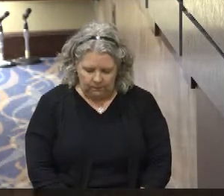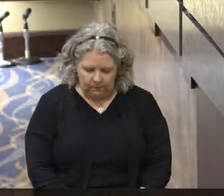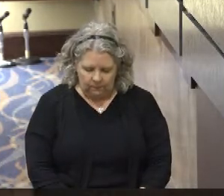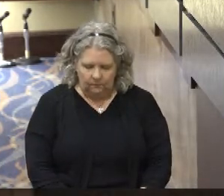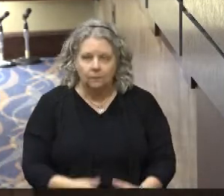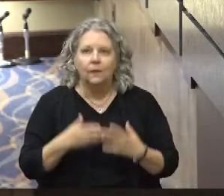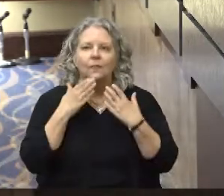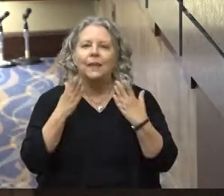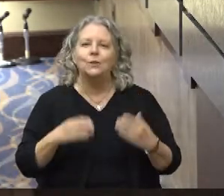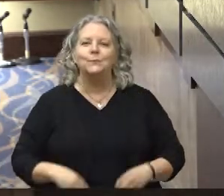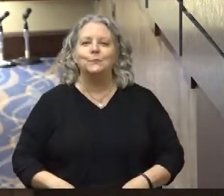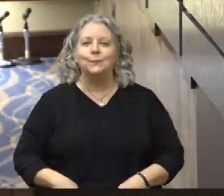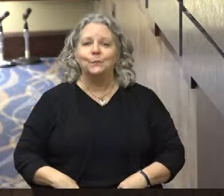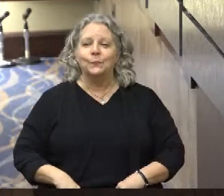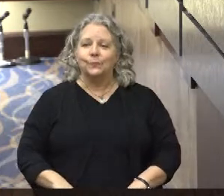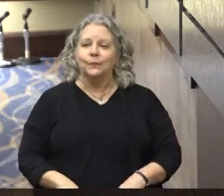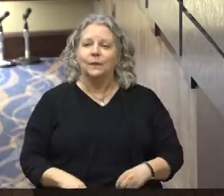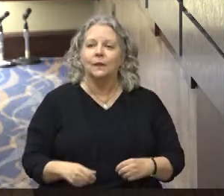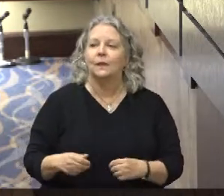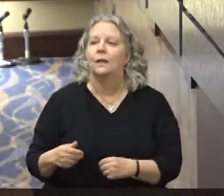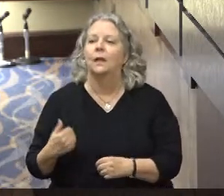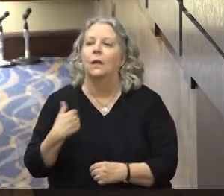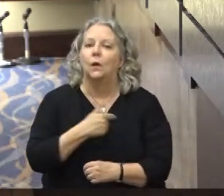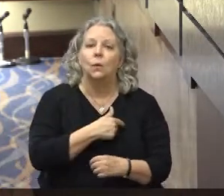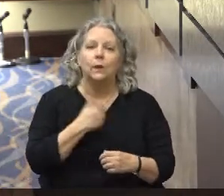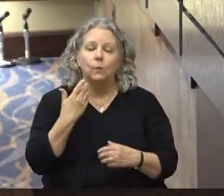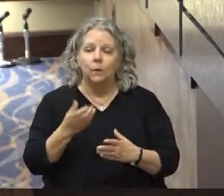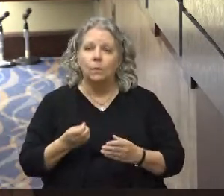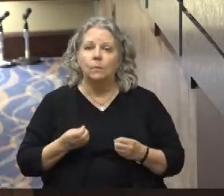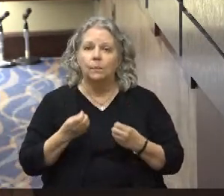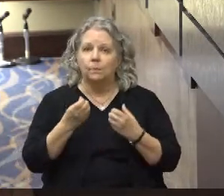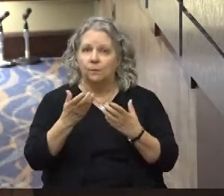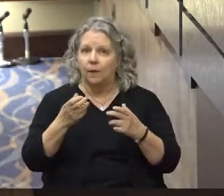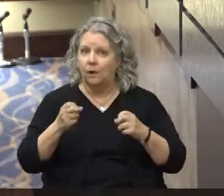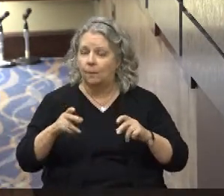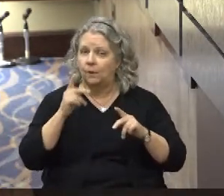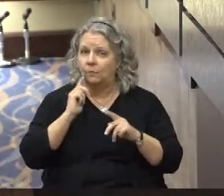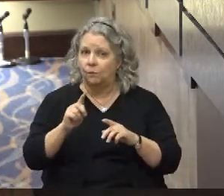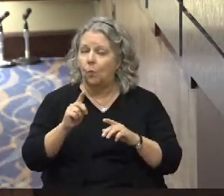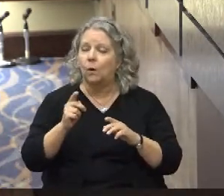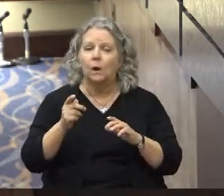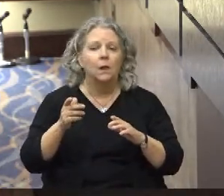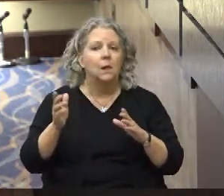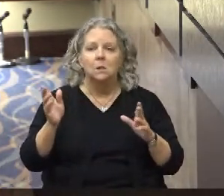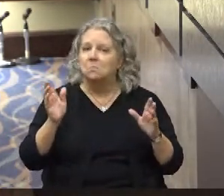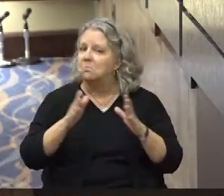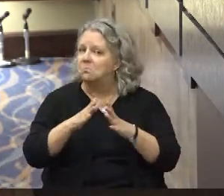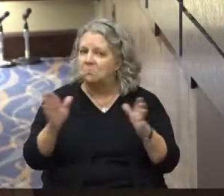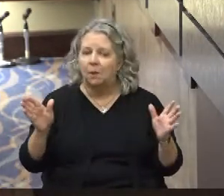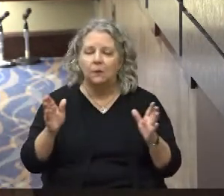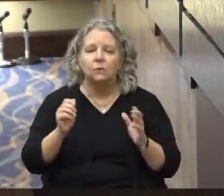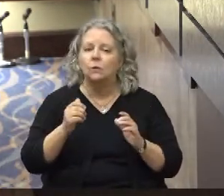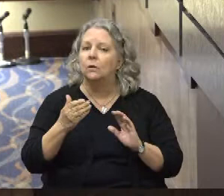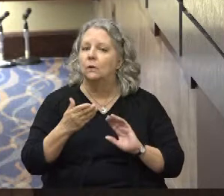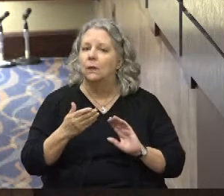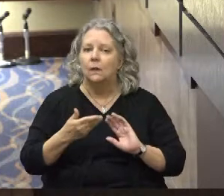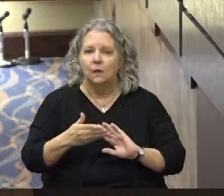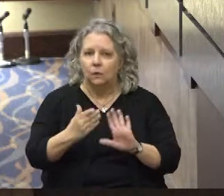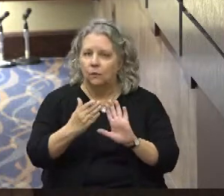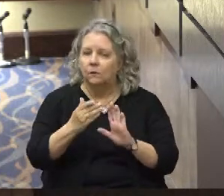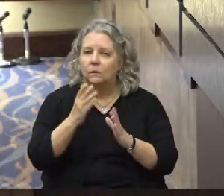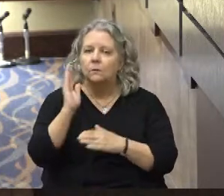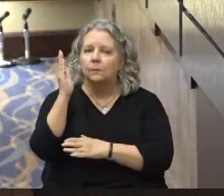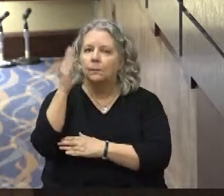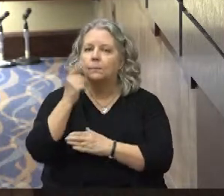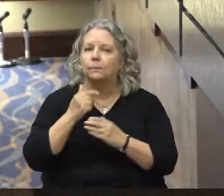Thank you. We provide an opportunity for the public to address the City Council on any agenda item or during the hearing of visitors portion of the agenda. On items other than